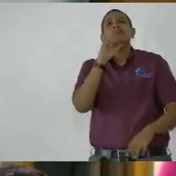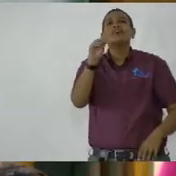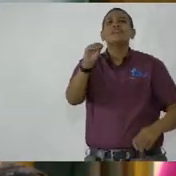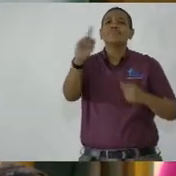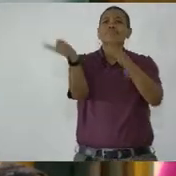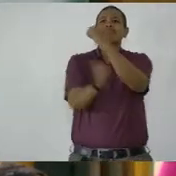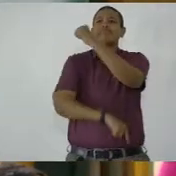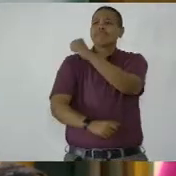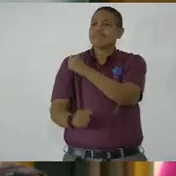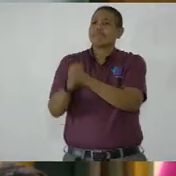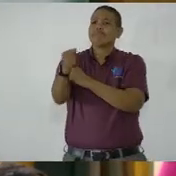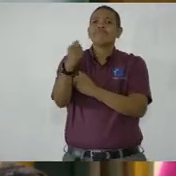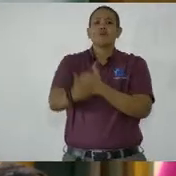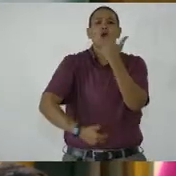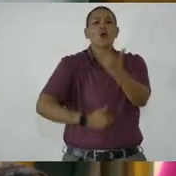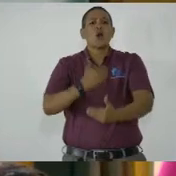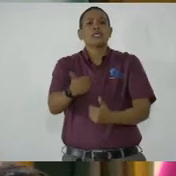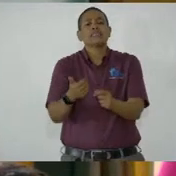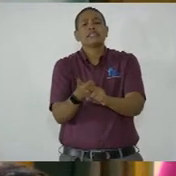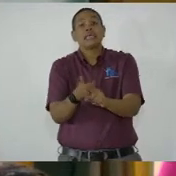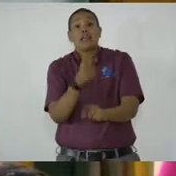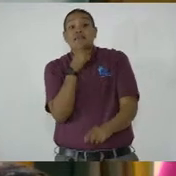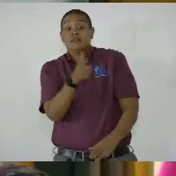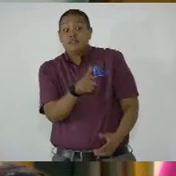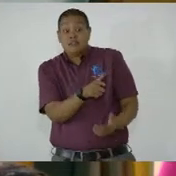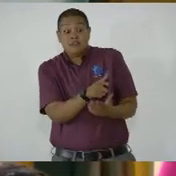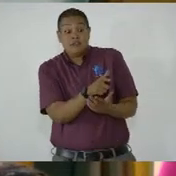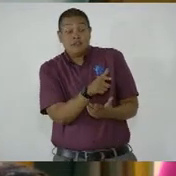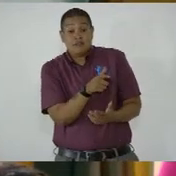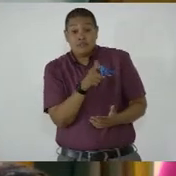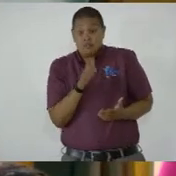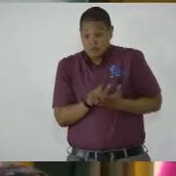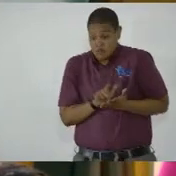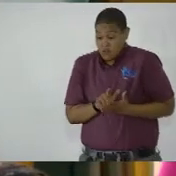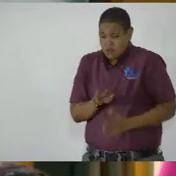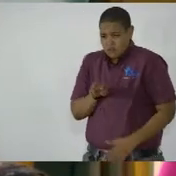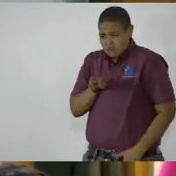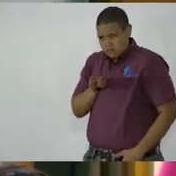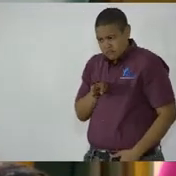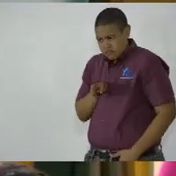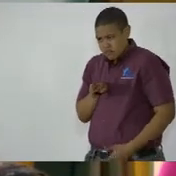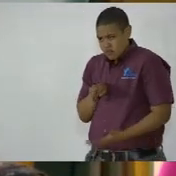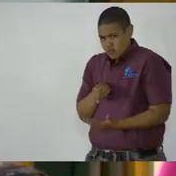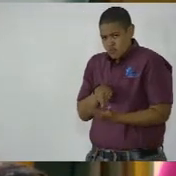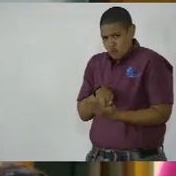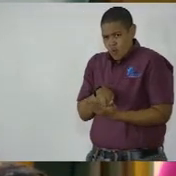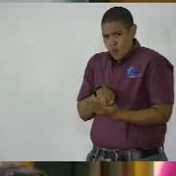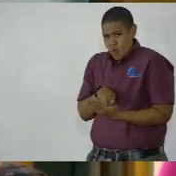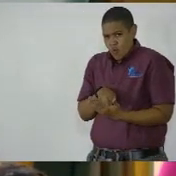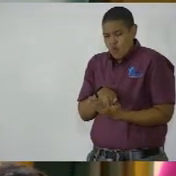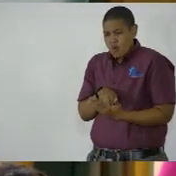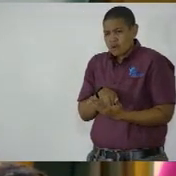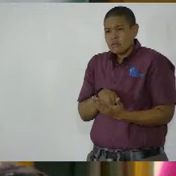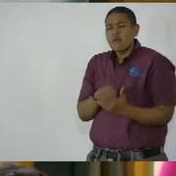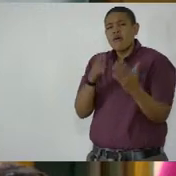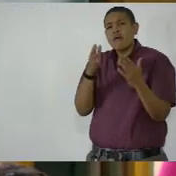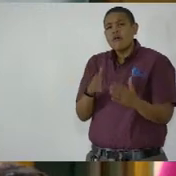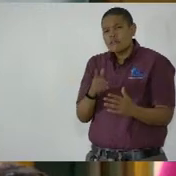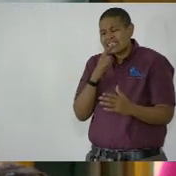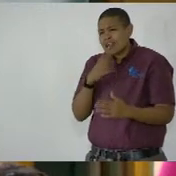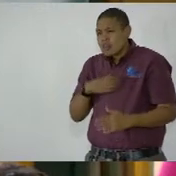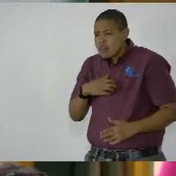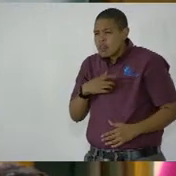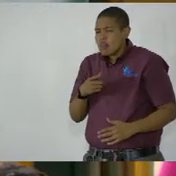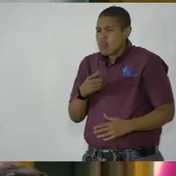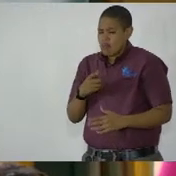sentencing process, the prosecutor plays a role, and both the aggravating and mitigating factors are